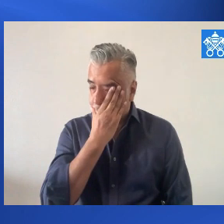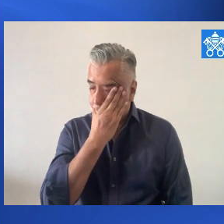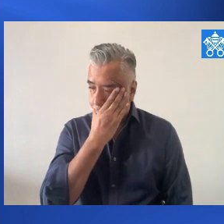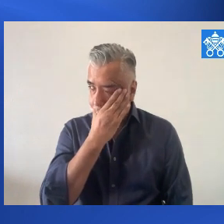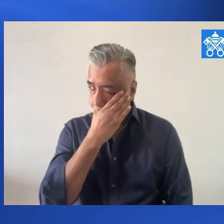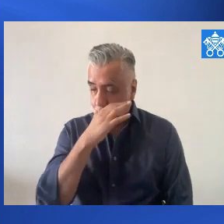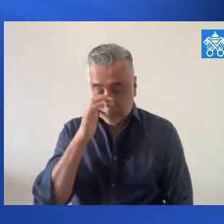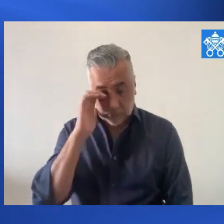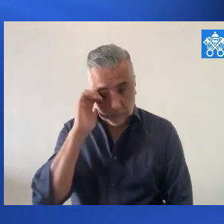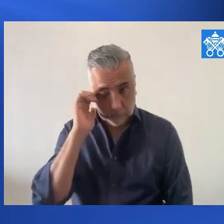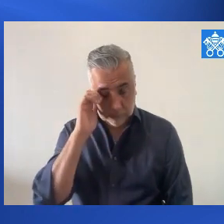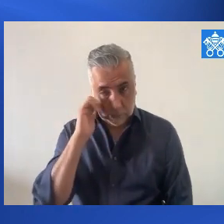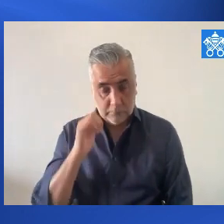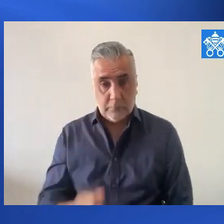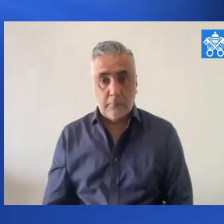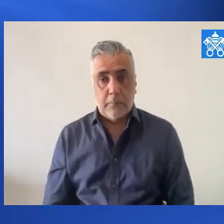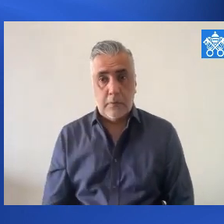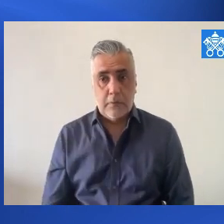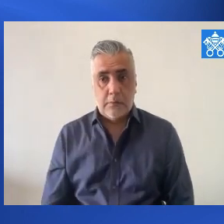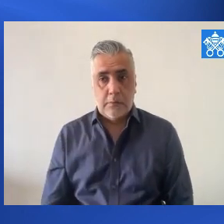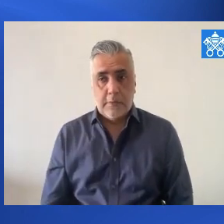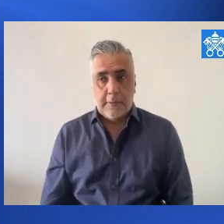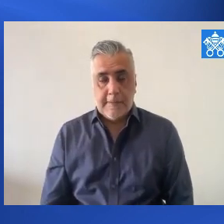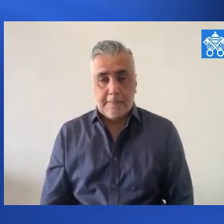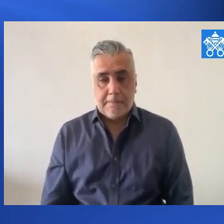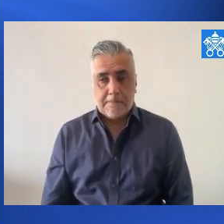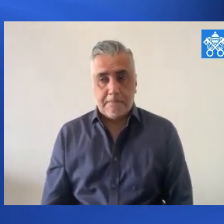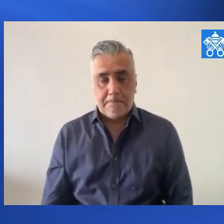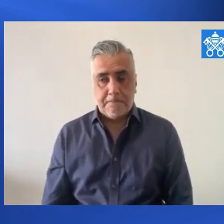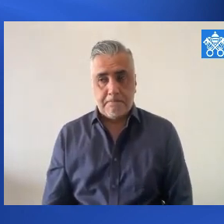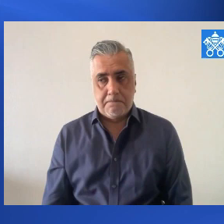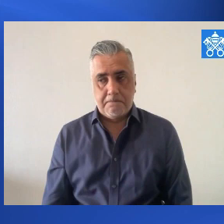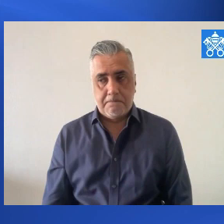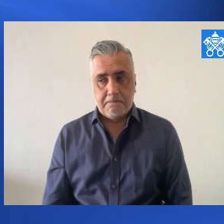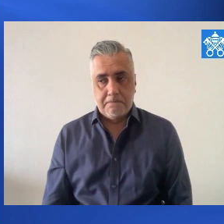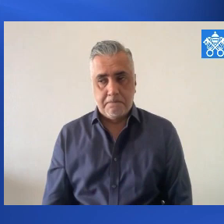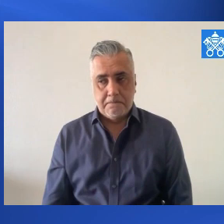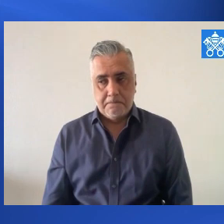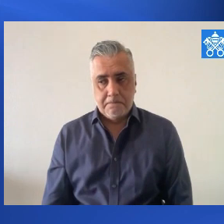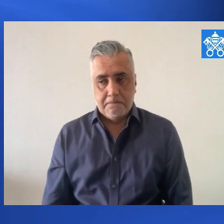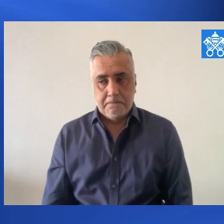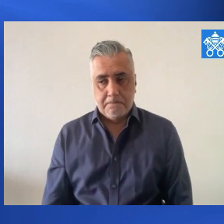w imię Pana naszego Jezusa Chrystusa. Oto Słowo Boże.